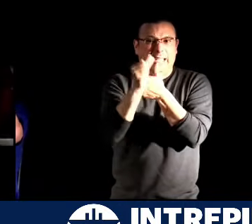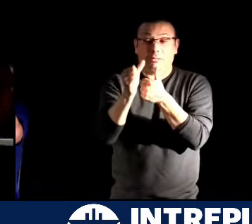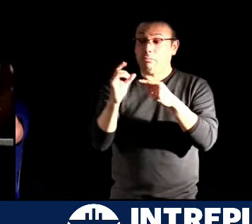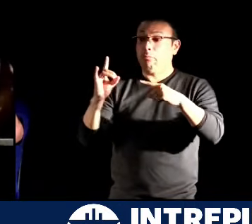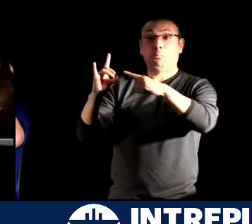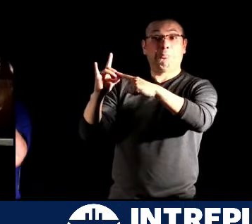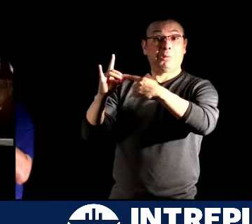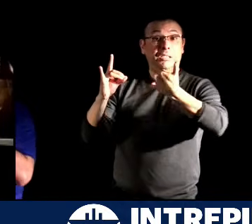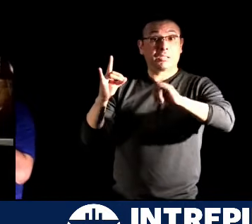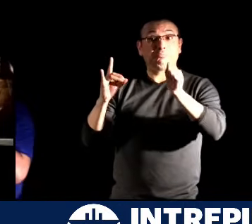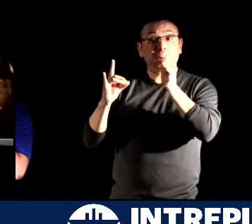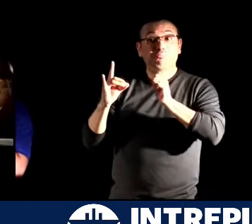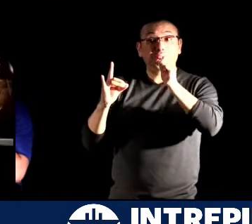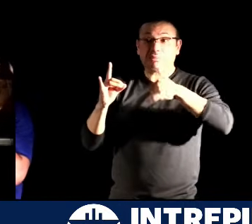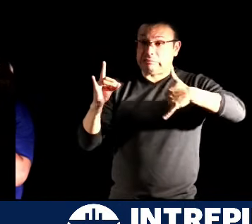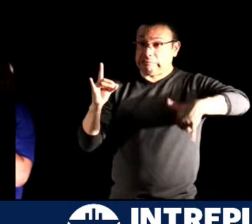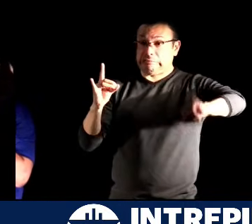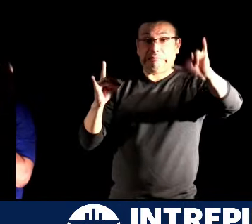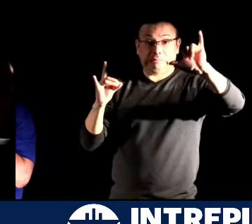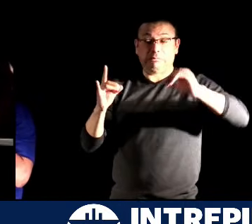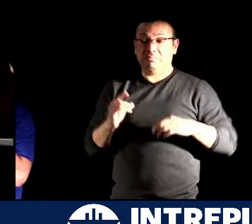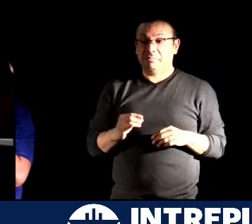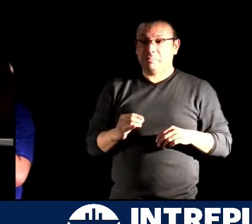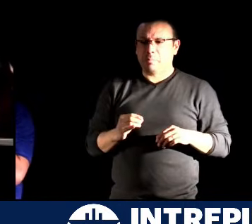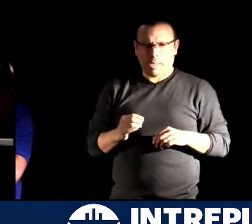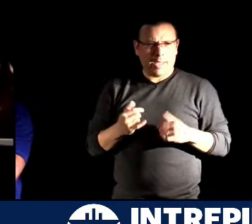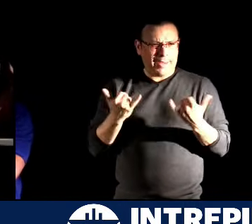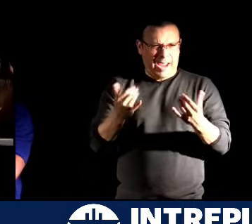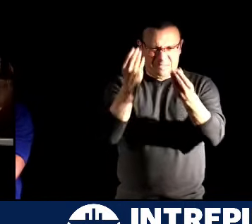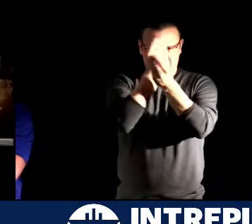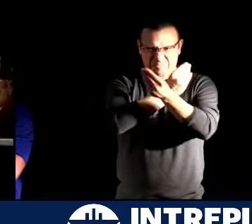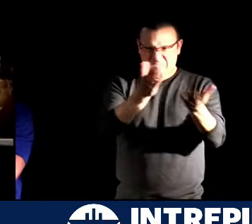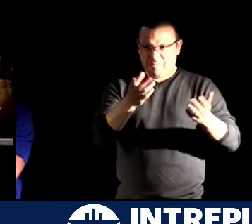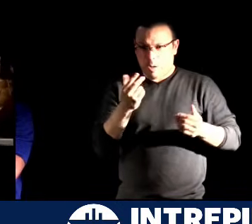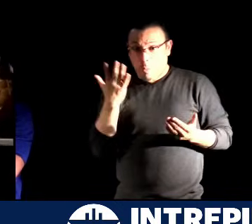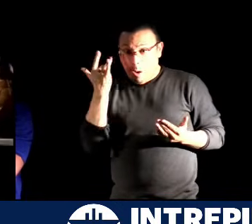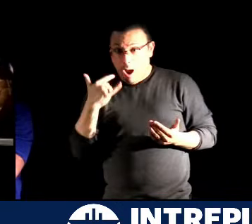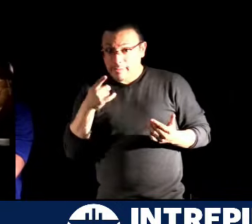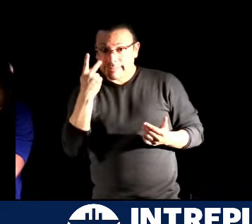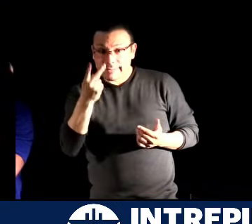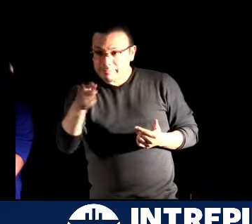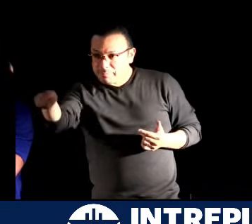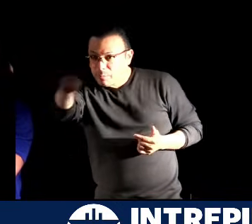Let me tell you this, and I see a lot of young folks here in the audience, and this is really great.